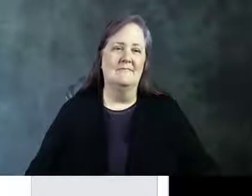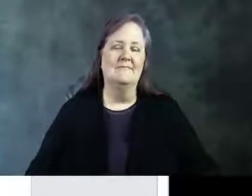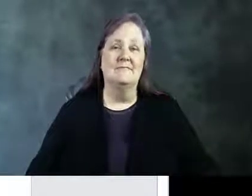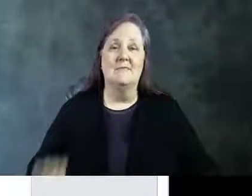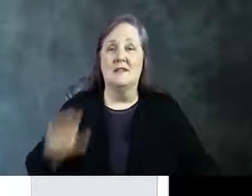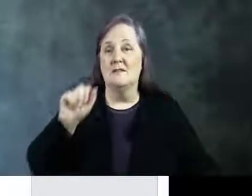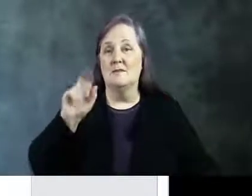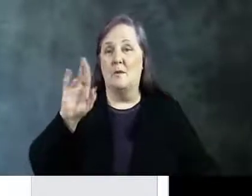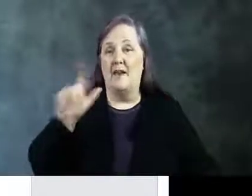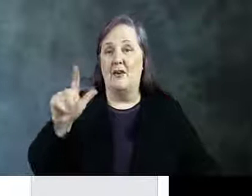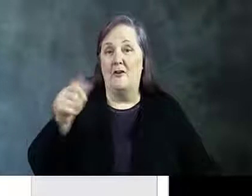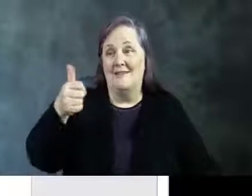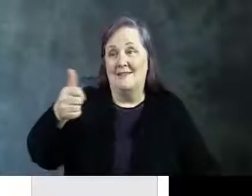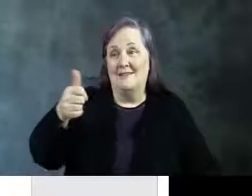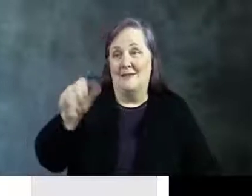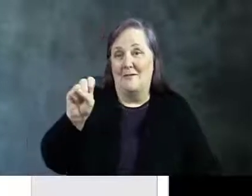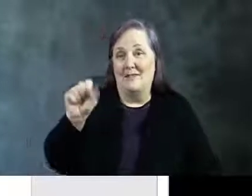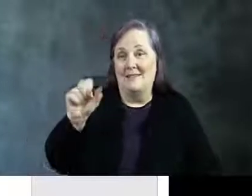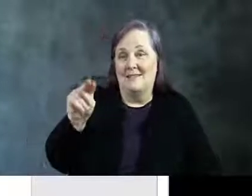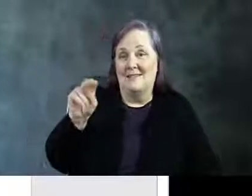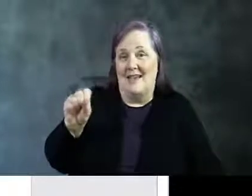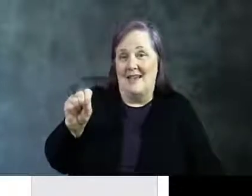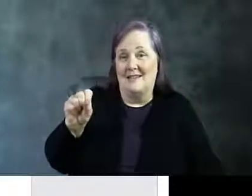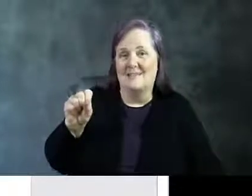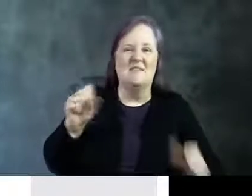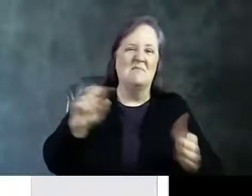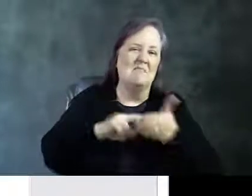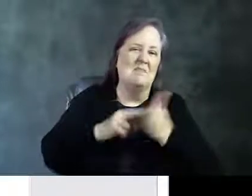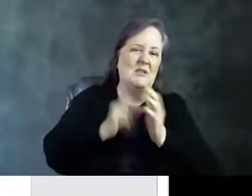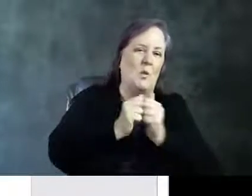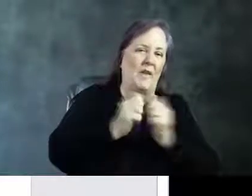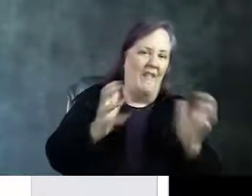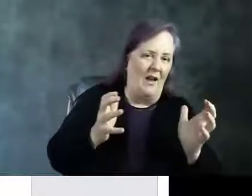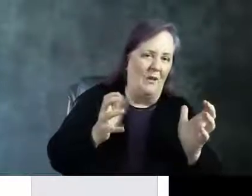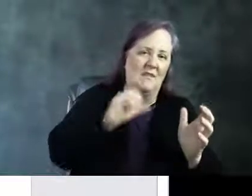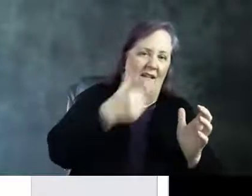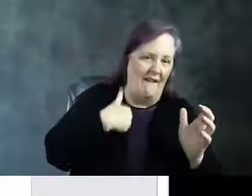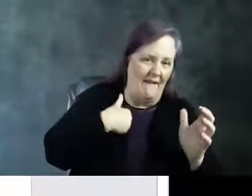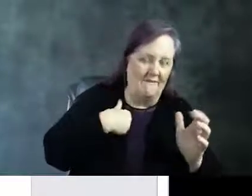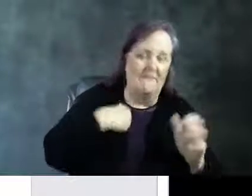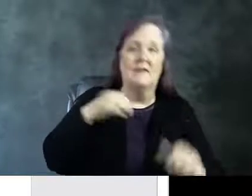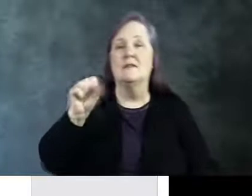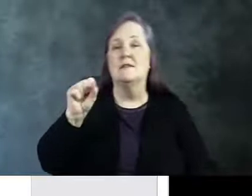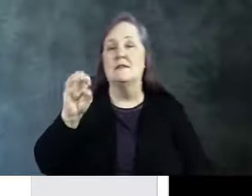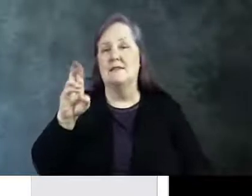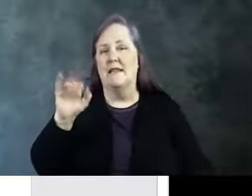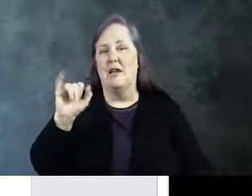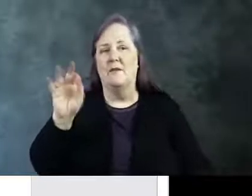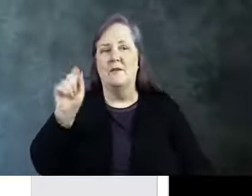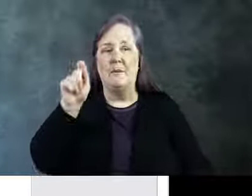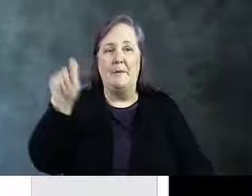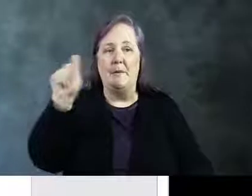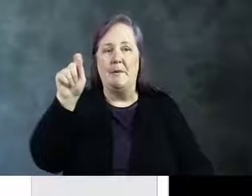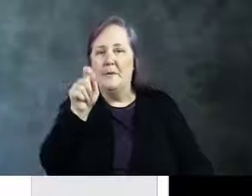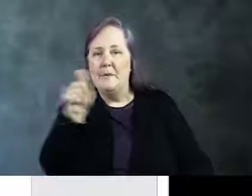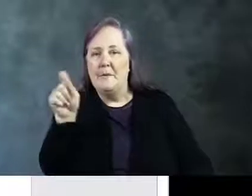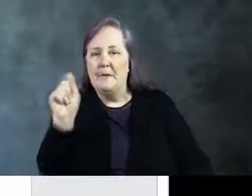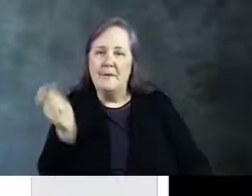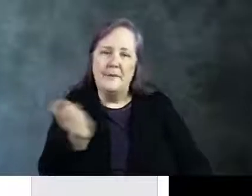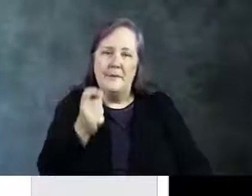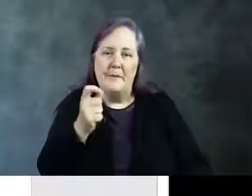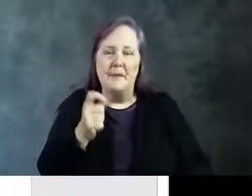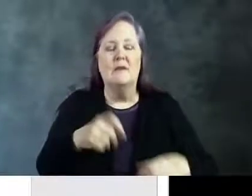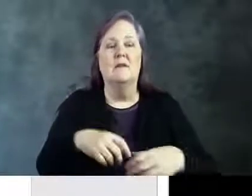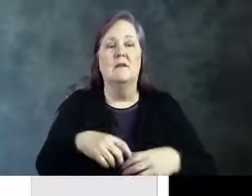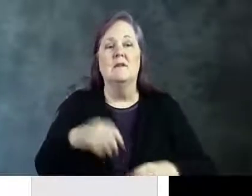called sans serif, sans being without, so it doesn't have serifs. And a Times New Roman is a serif